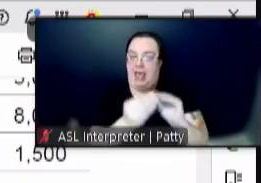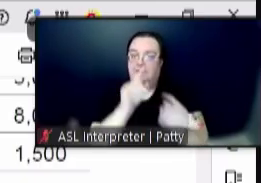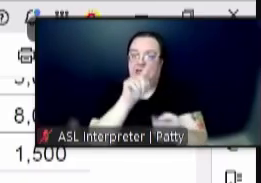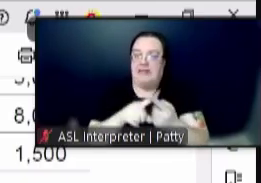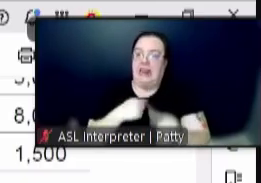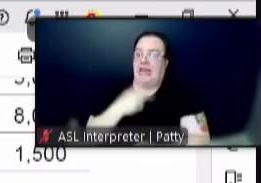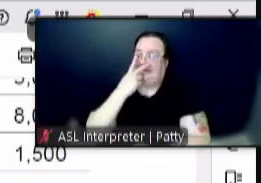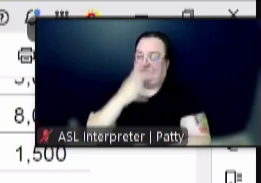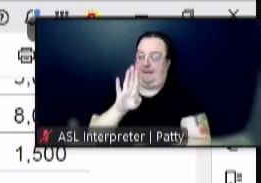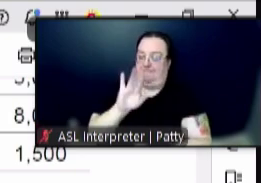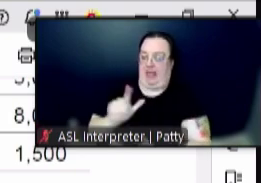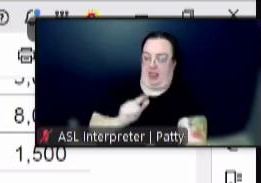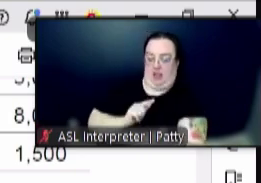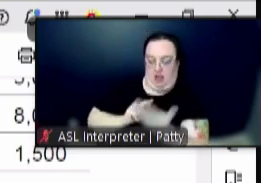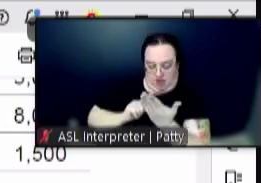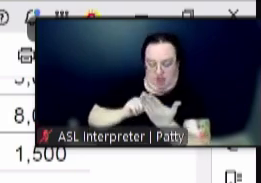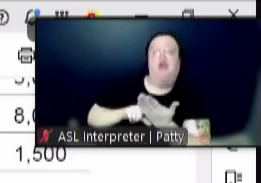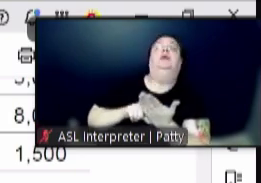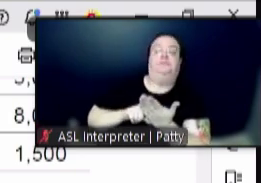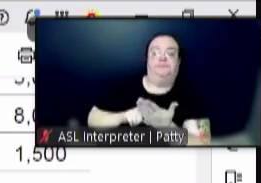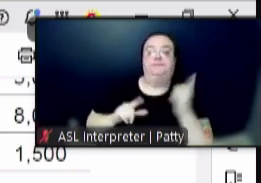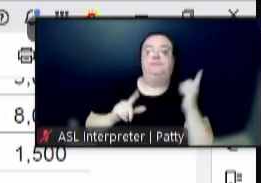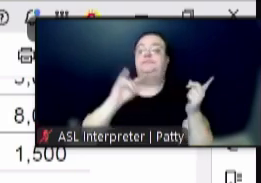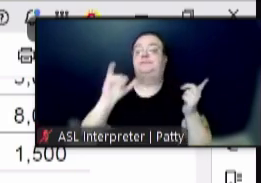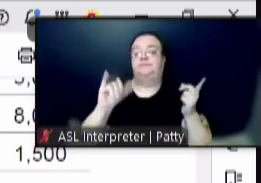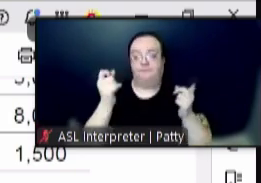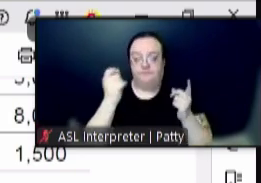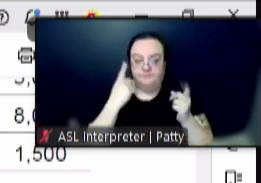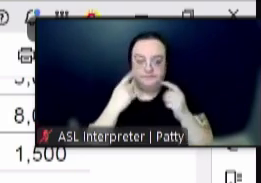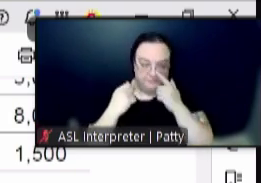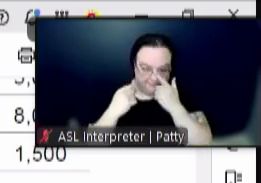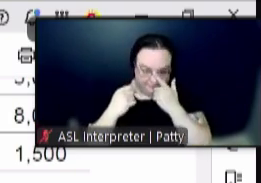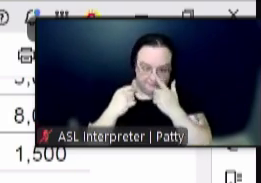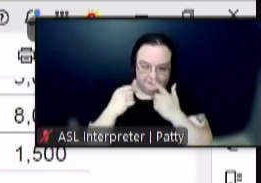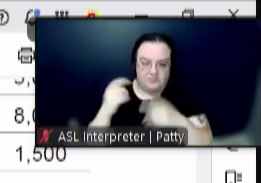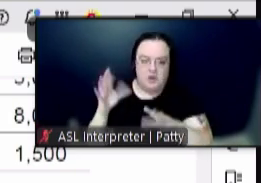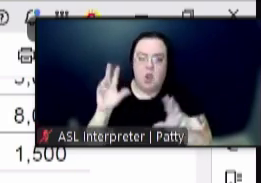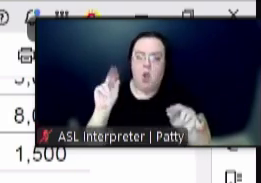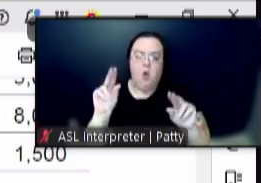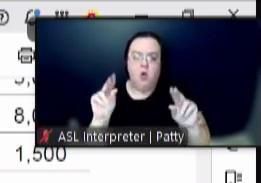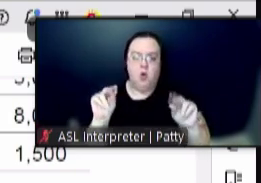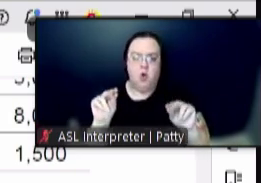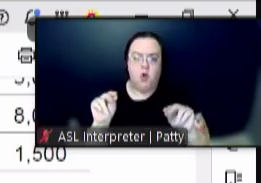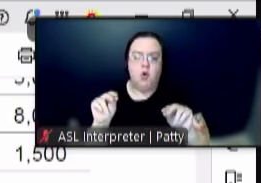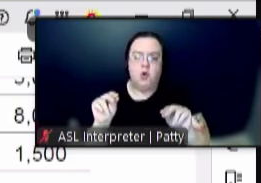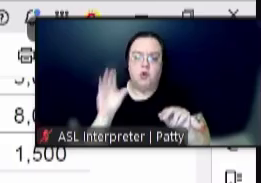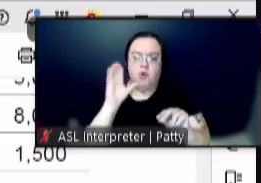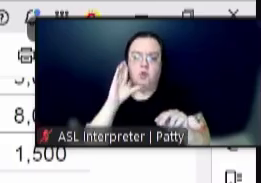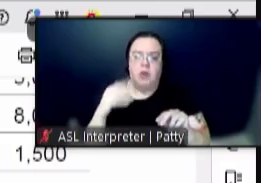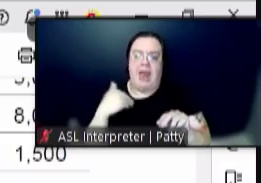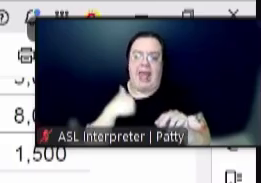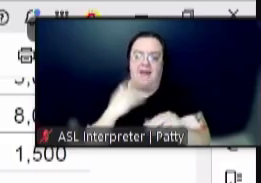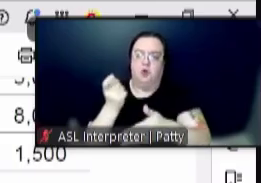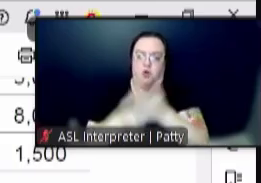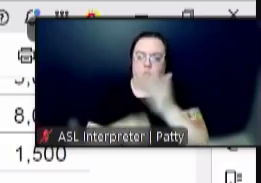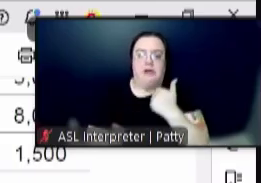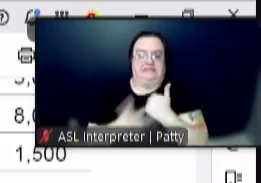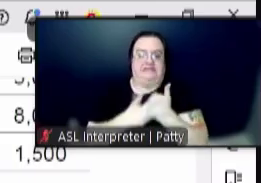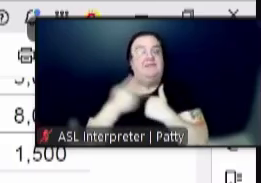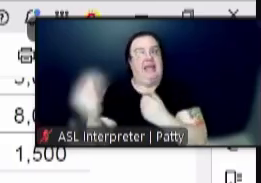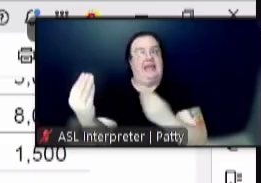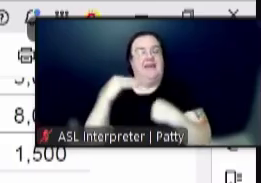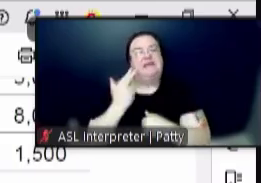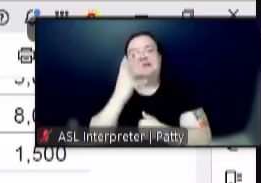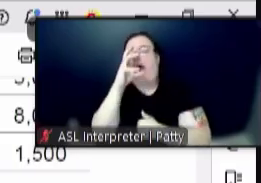bill. Okay, you don't know if we're gonna. Oh, no, we are going to have a cost savings. They've given us an estimated bill,